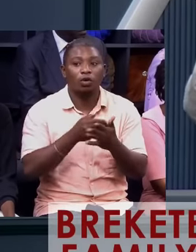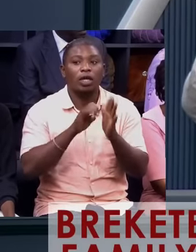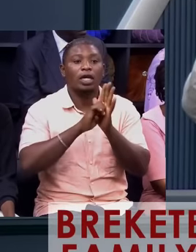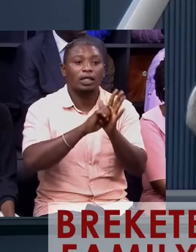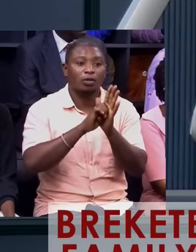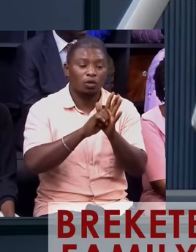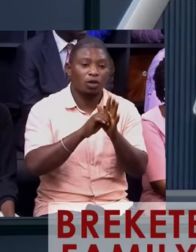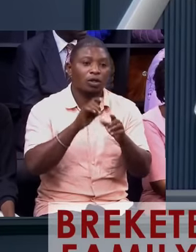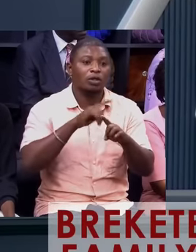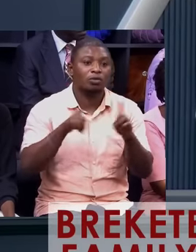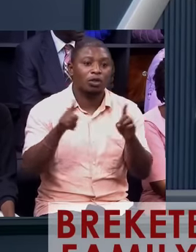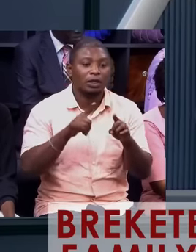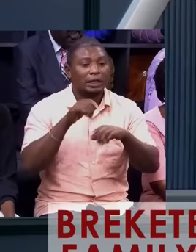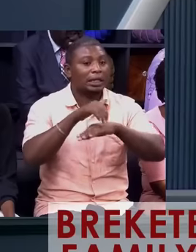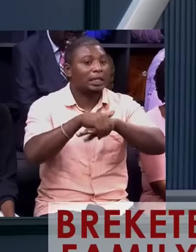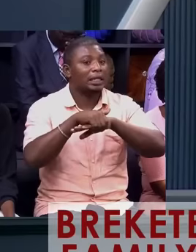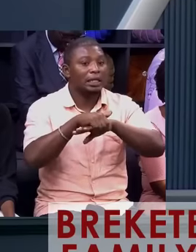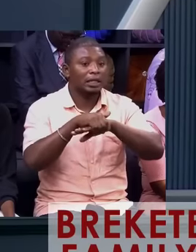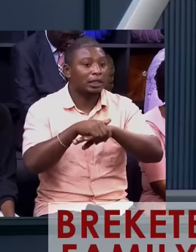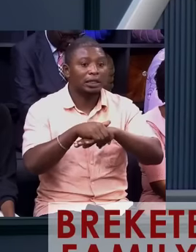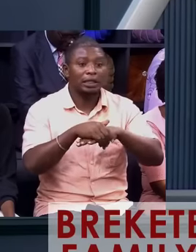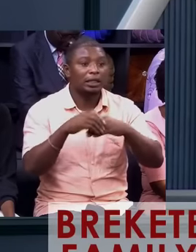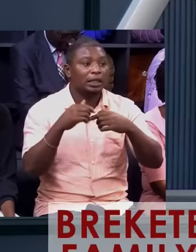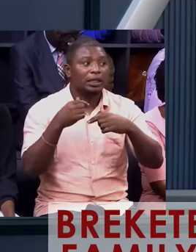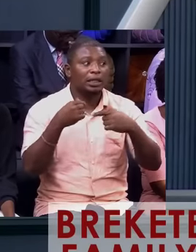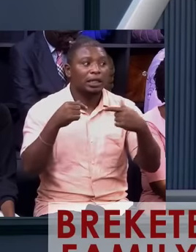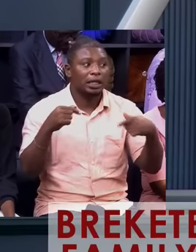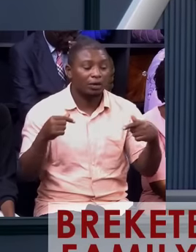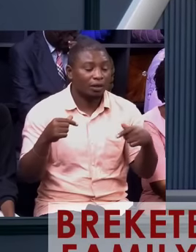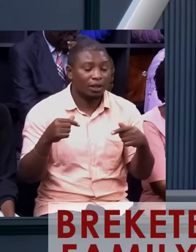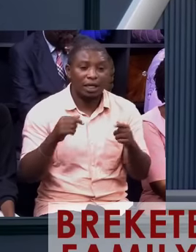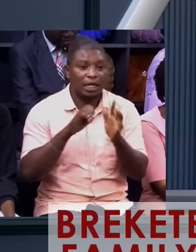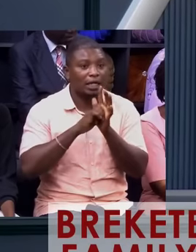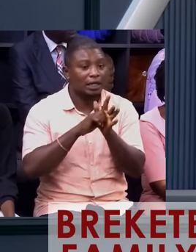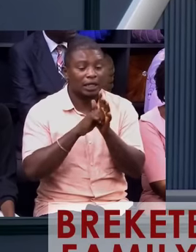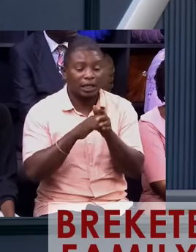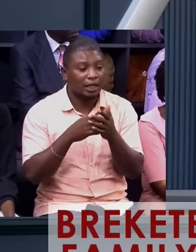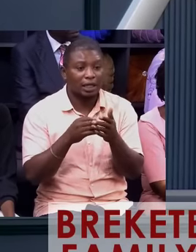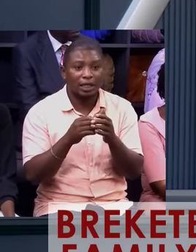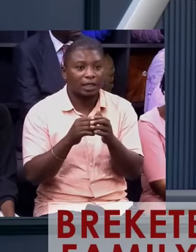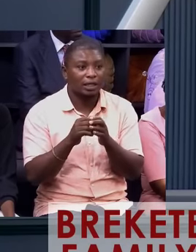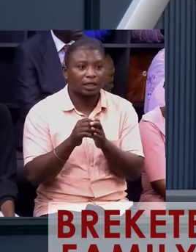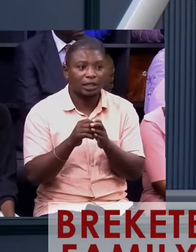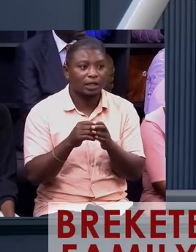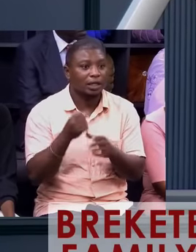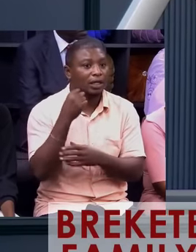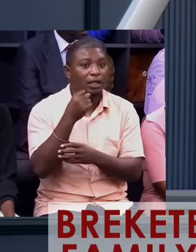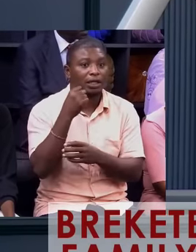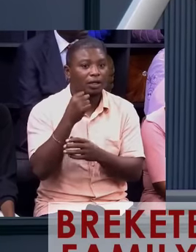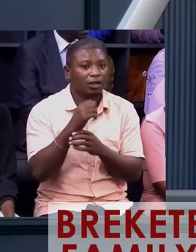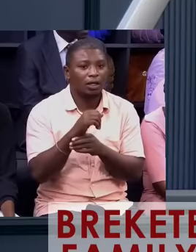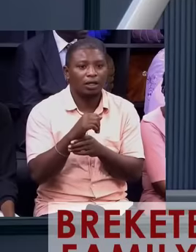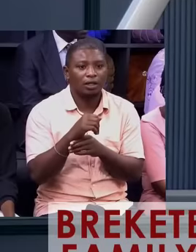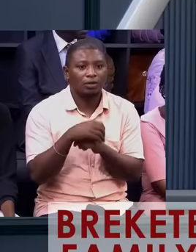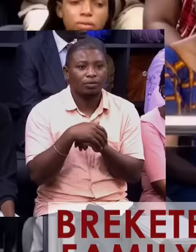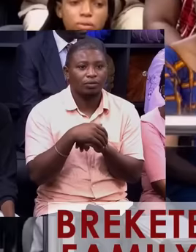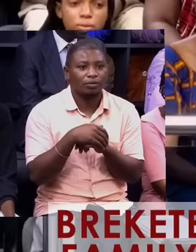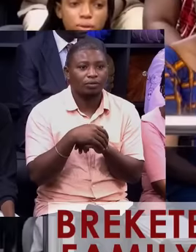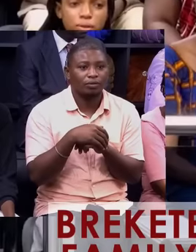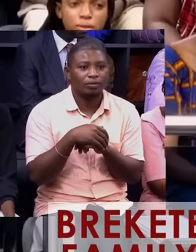but the the example pass our head I don't know whether understand I don't know